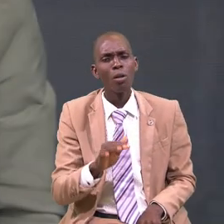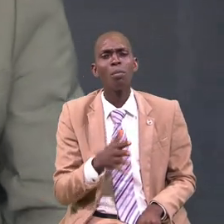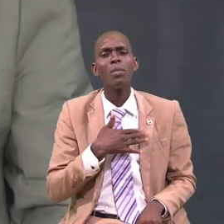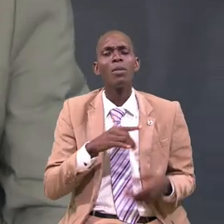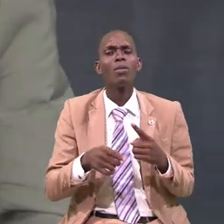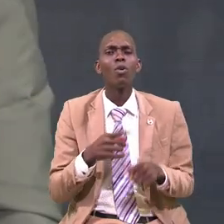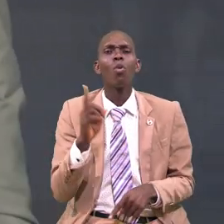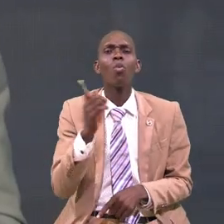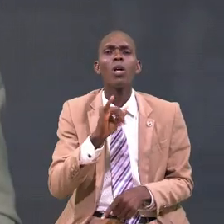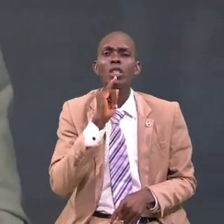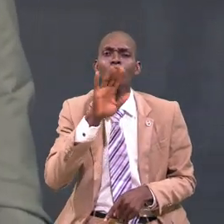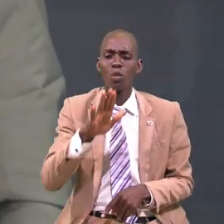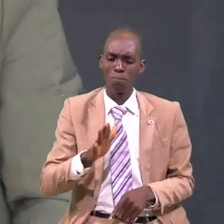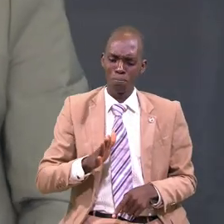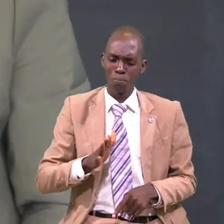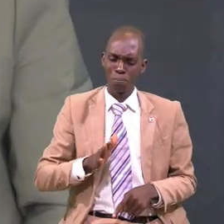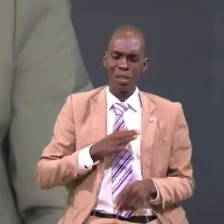moderation?